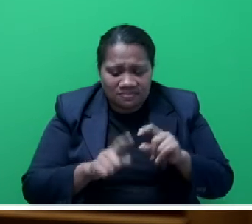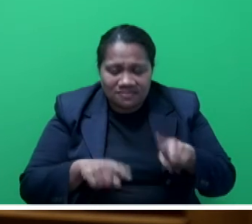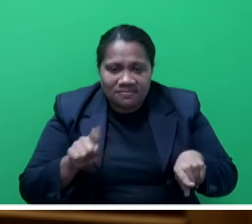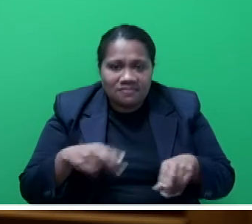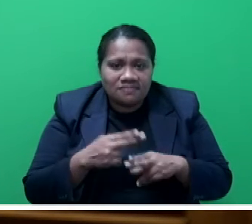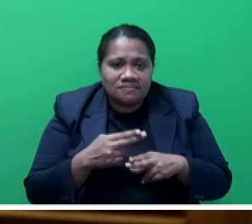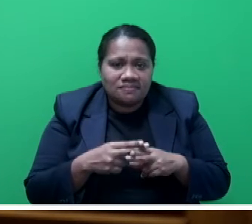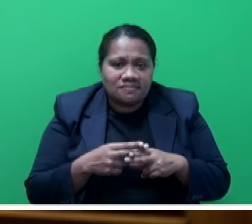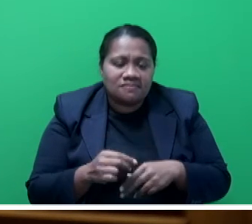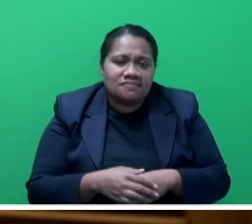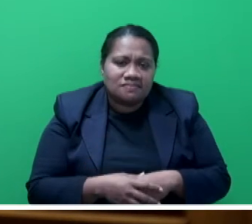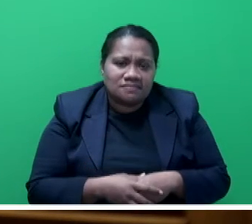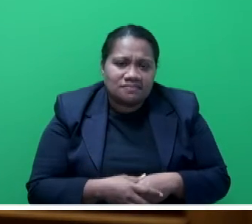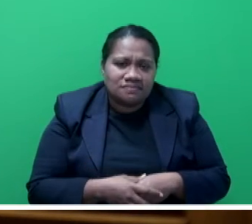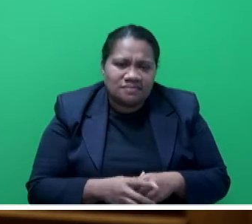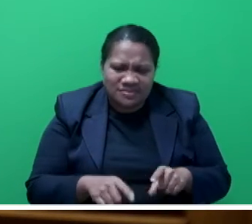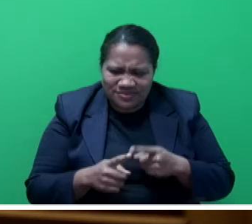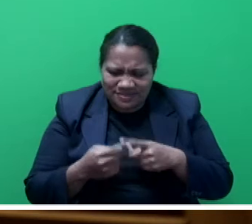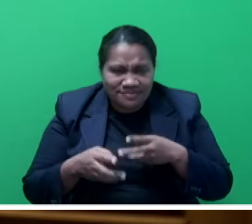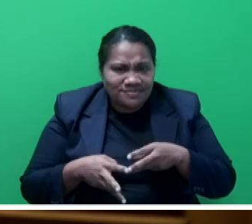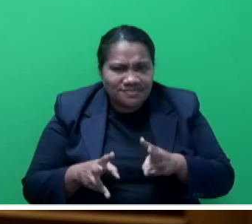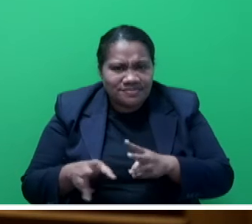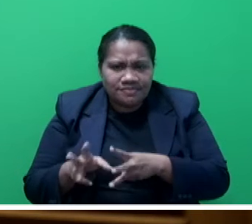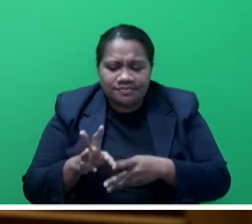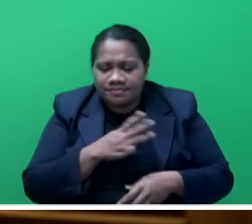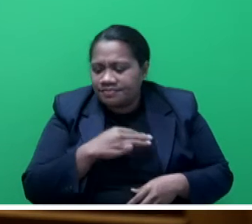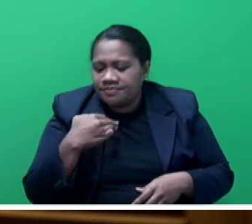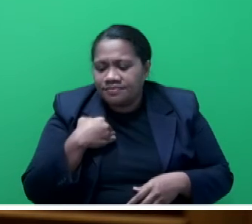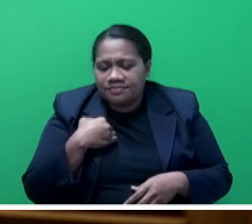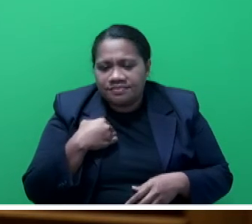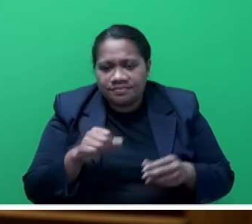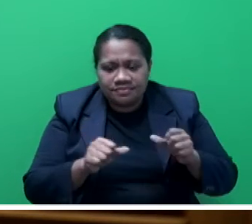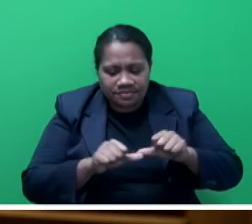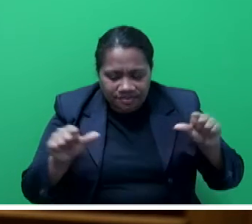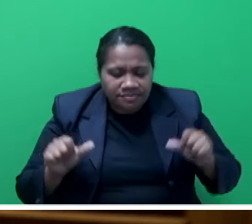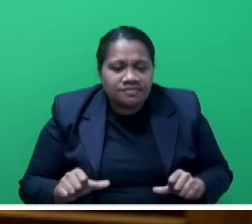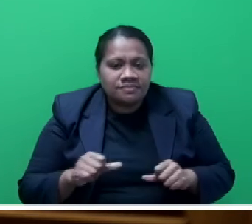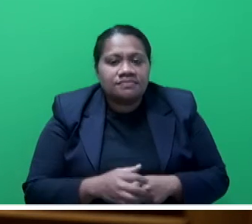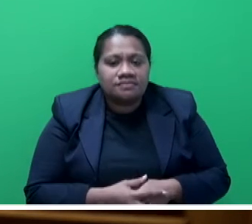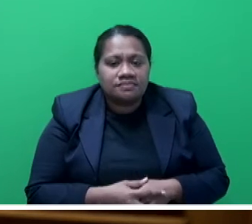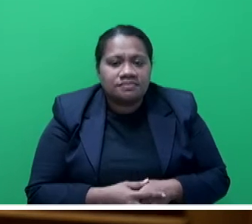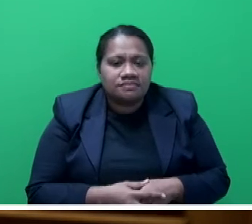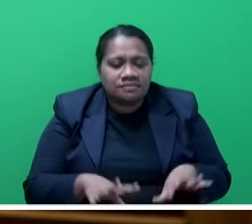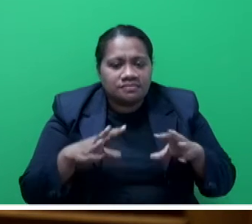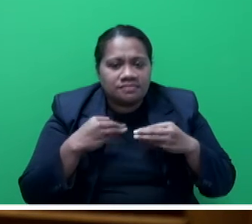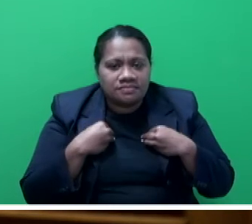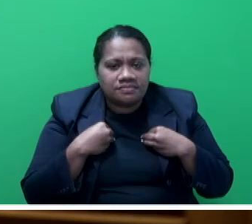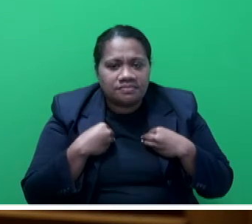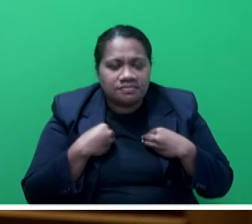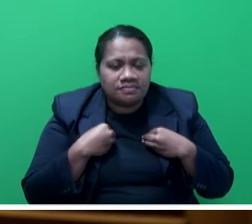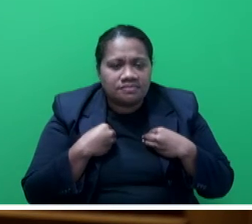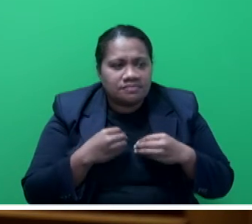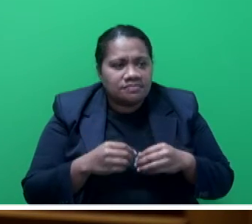farm mechanization programs with the Ministry of Agriculture, cooperatives are able to receive tractors, etc., and rice